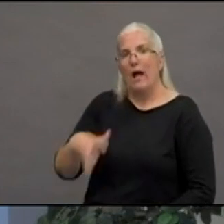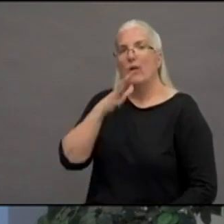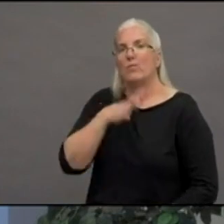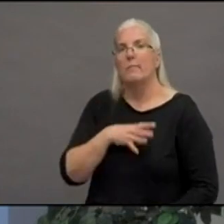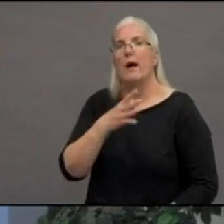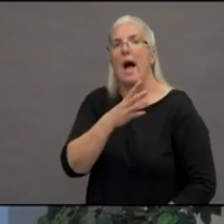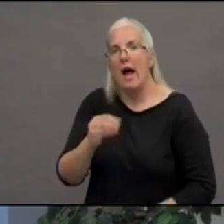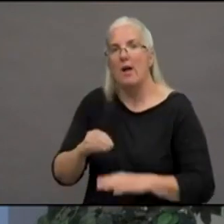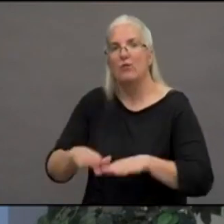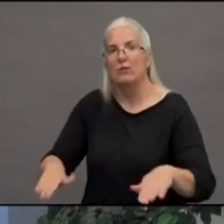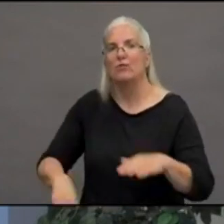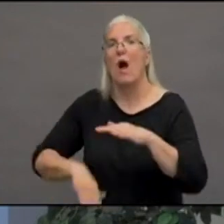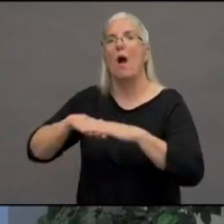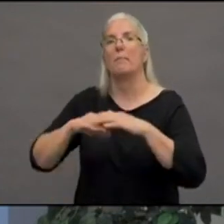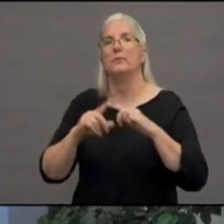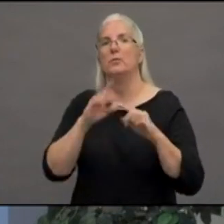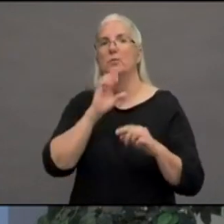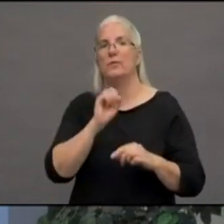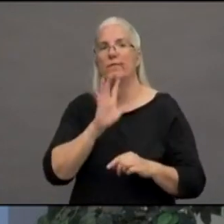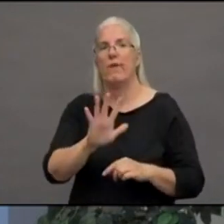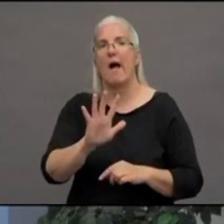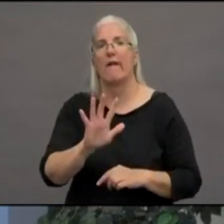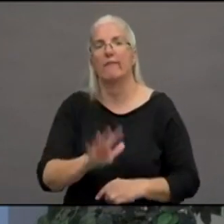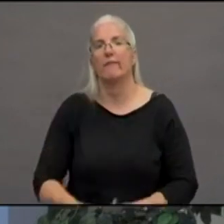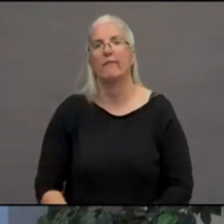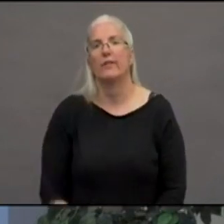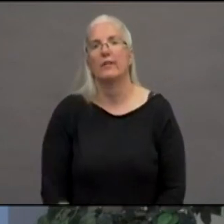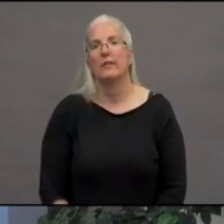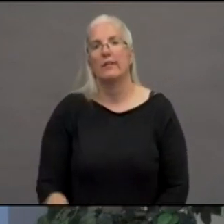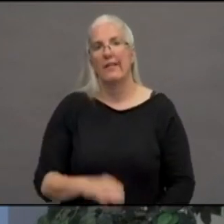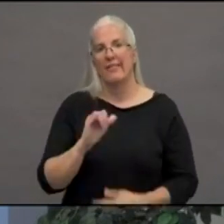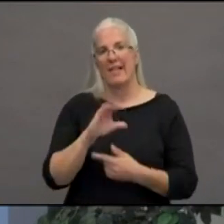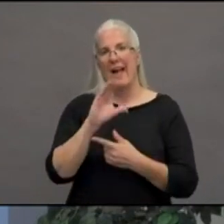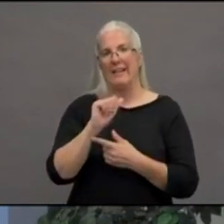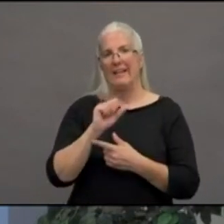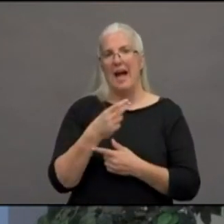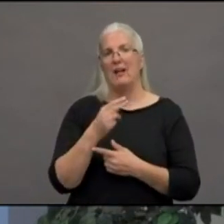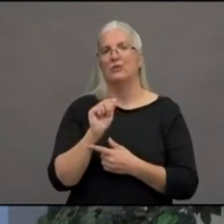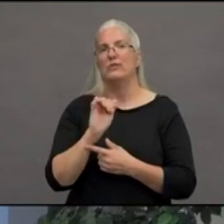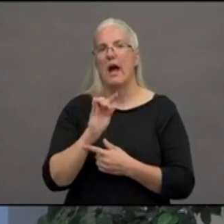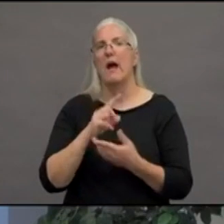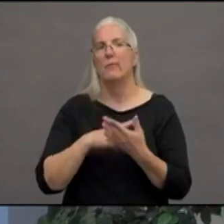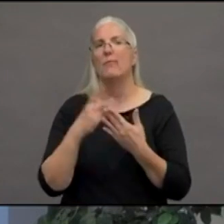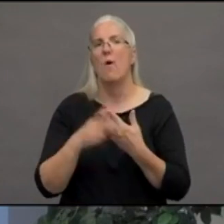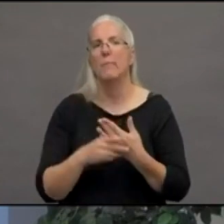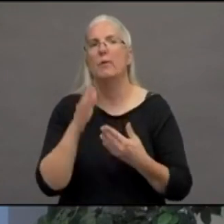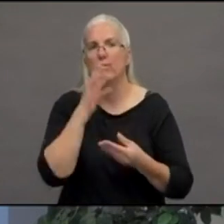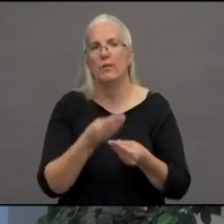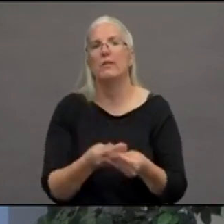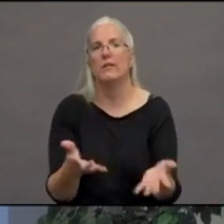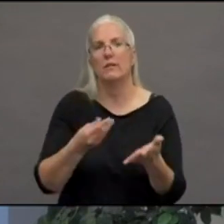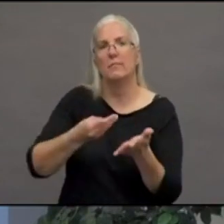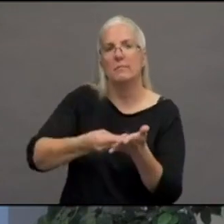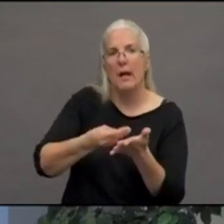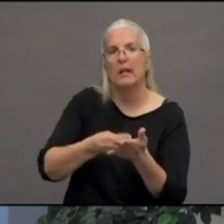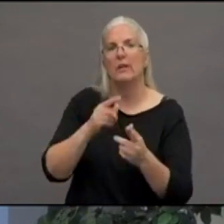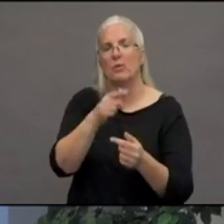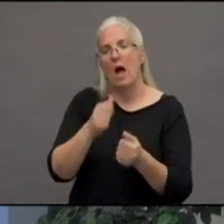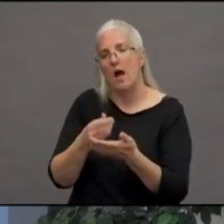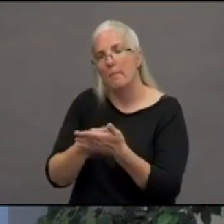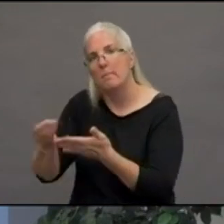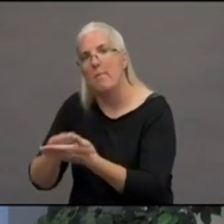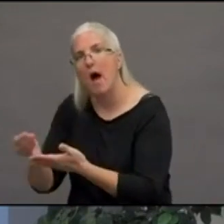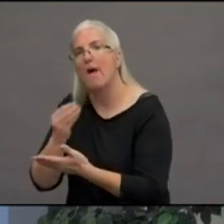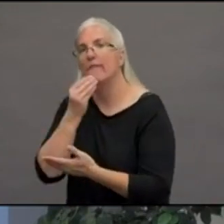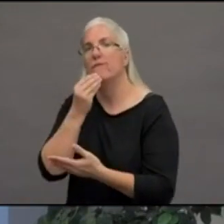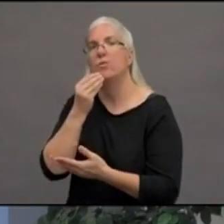to the age of 5. Again, it's a cash aid program, provides money to be spent at grocery stores on